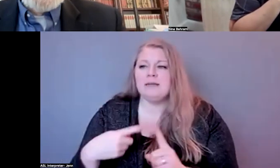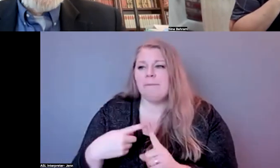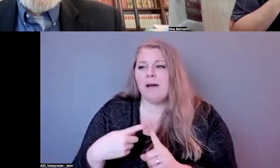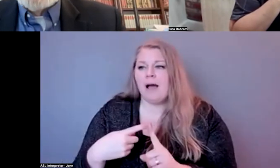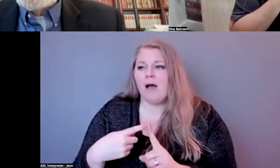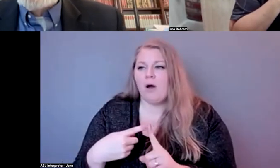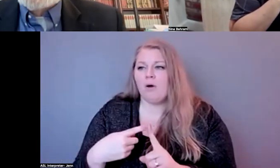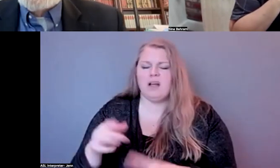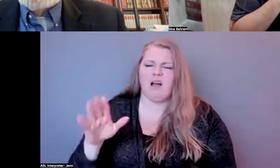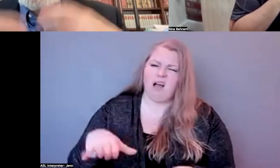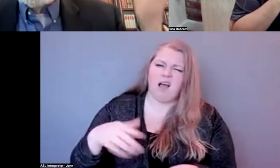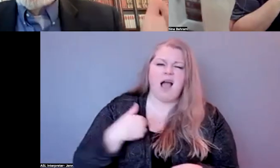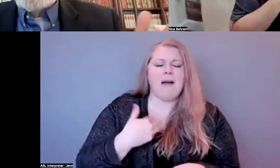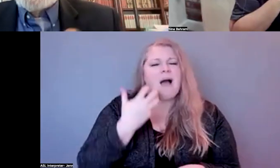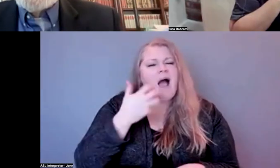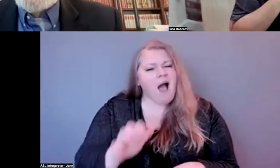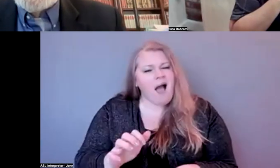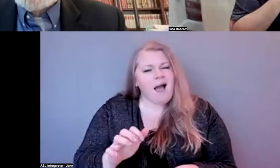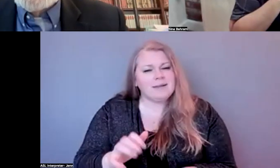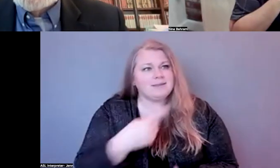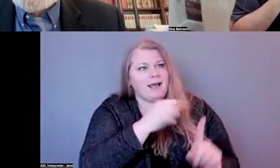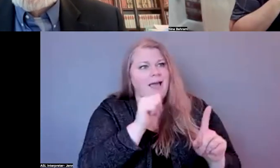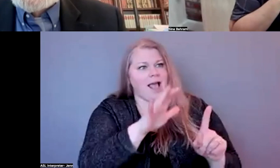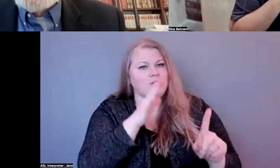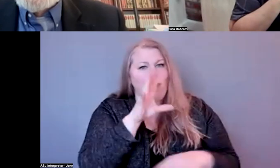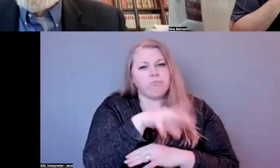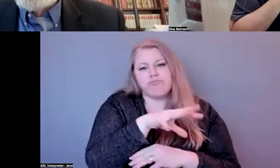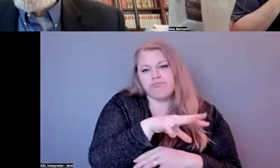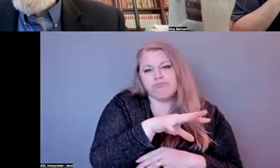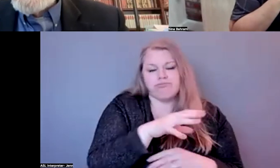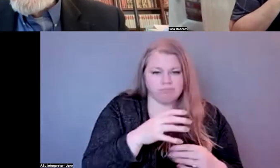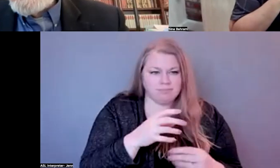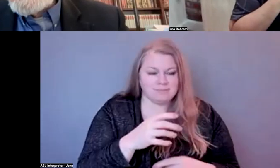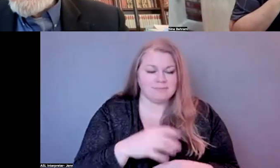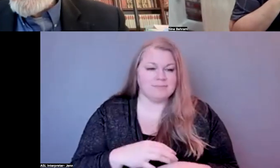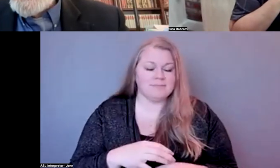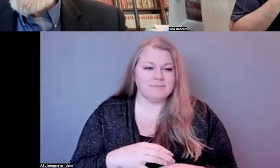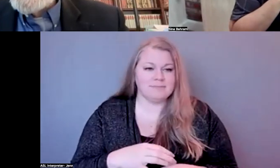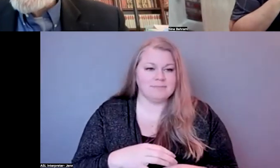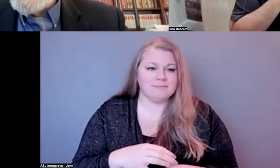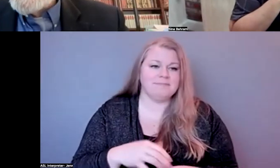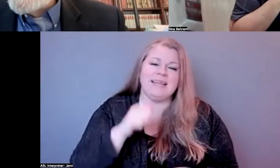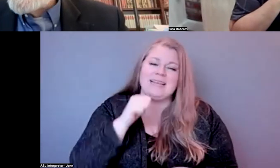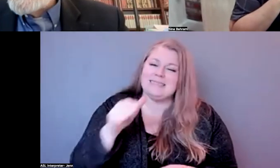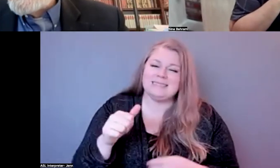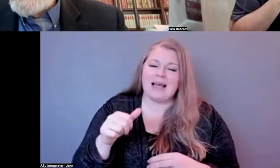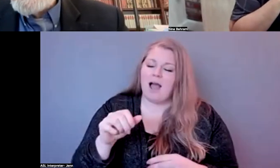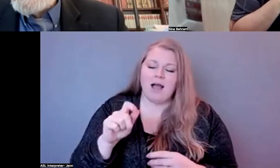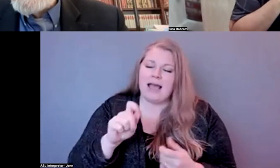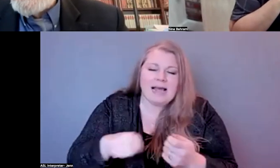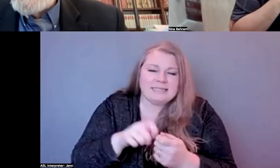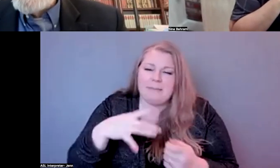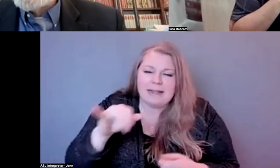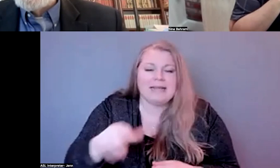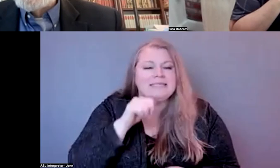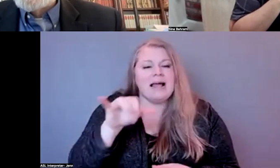oh, I'm hot. And all of a sudden, the air conditioner comes on. It's not quite like that. It's not that